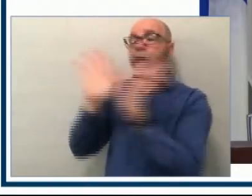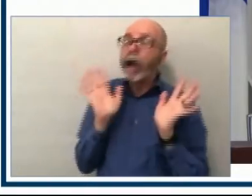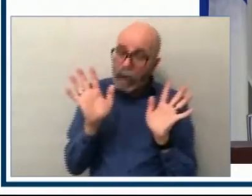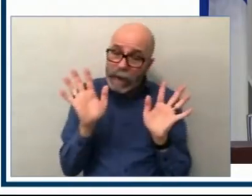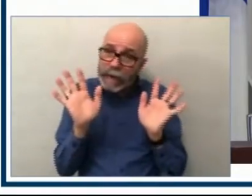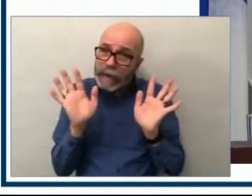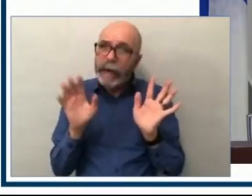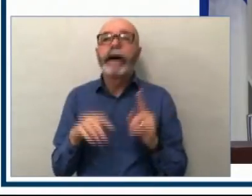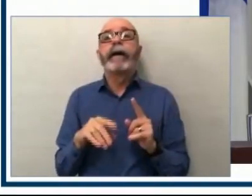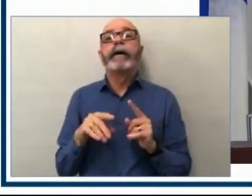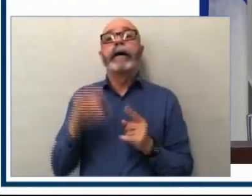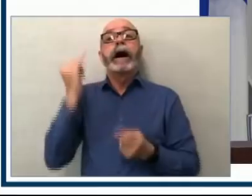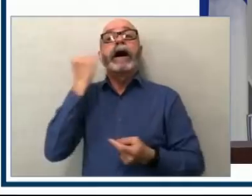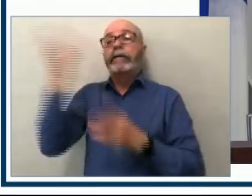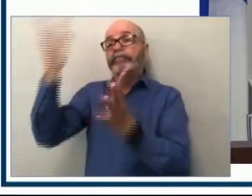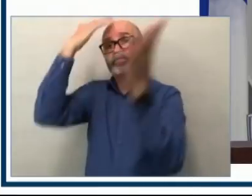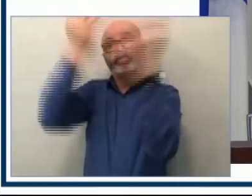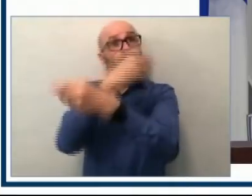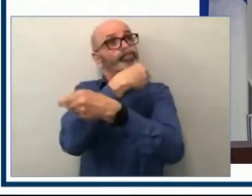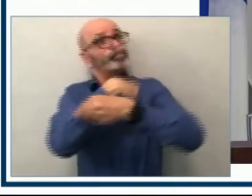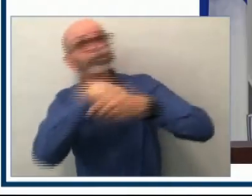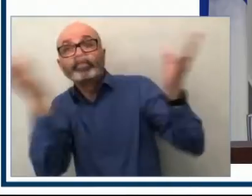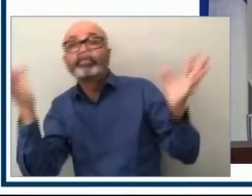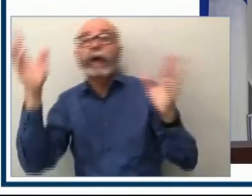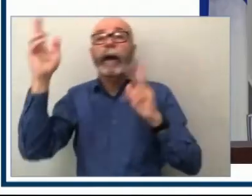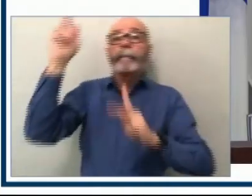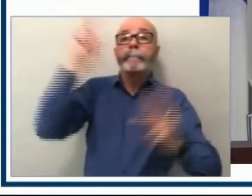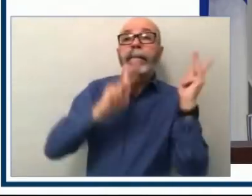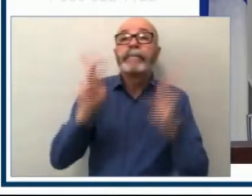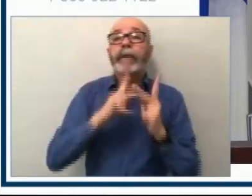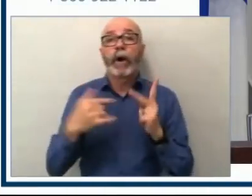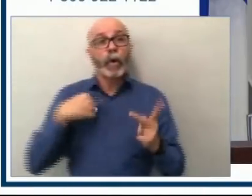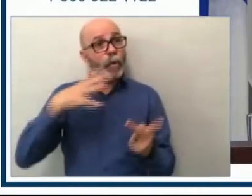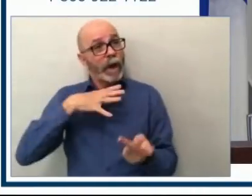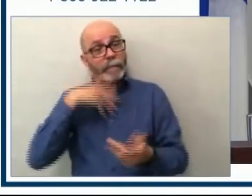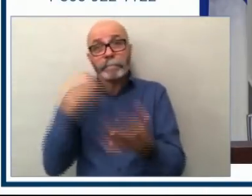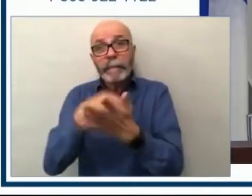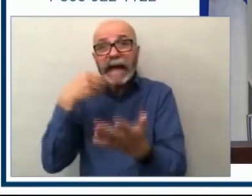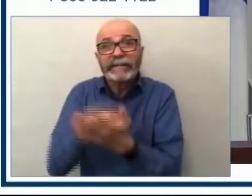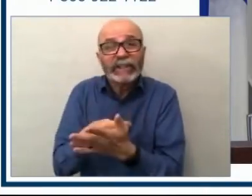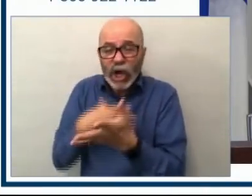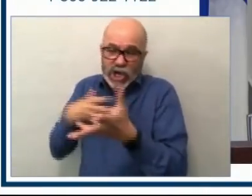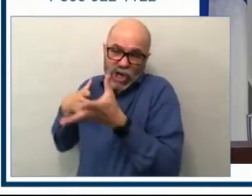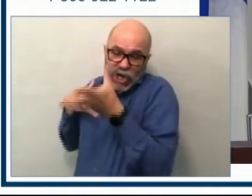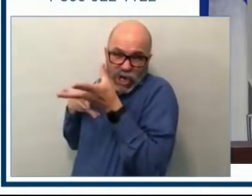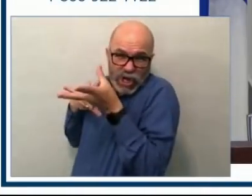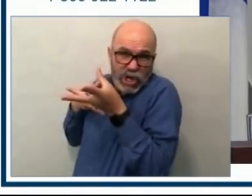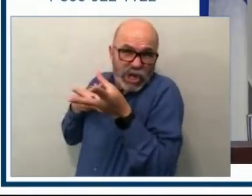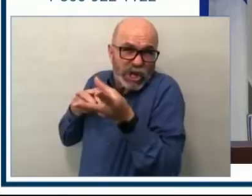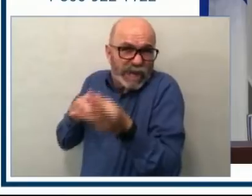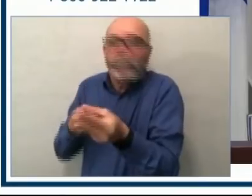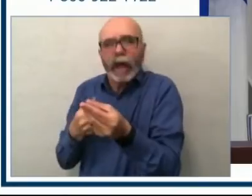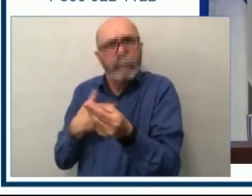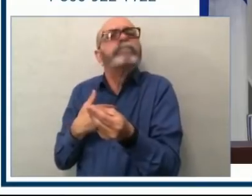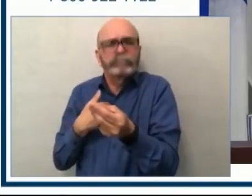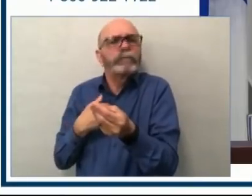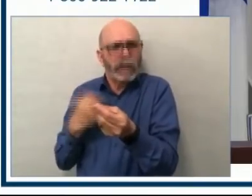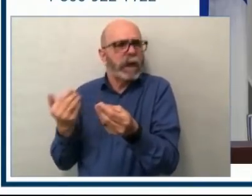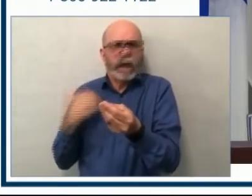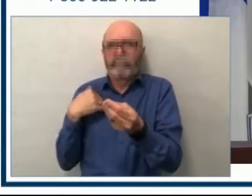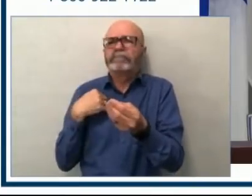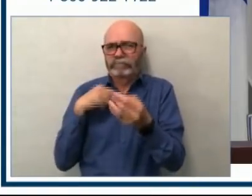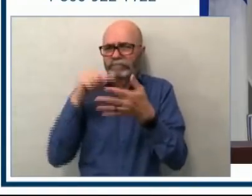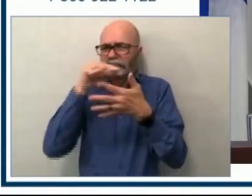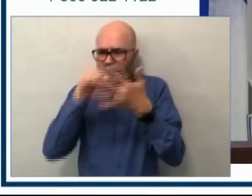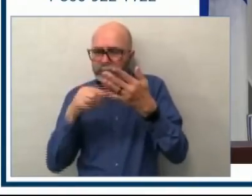listeners that every penny that has been spent on the Yarmouth Ferry has actually been accounted for. What we're talking about is proprietary information of a company.